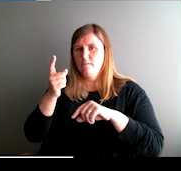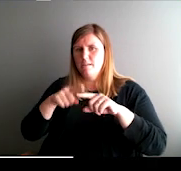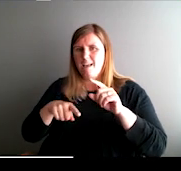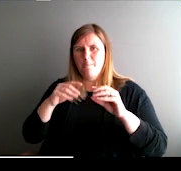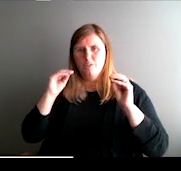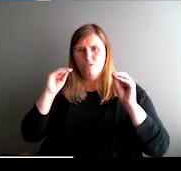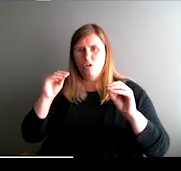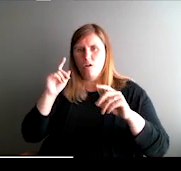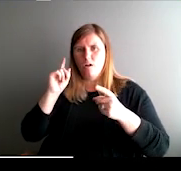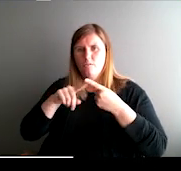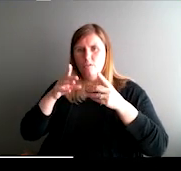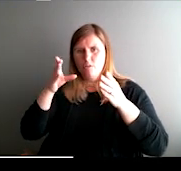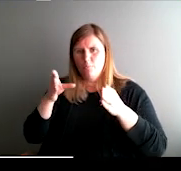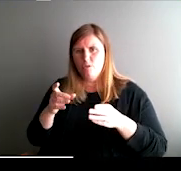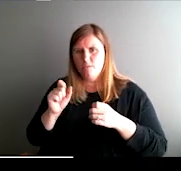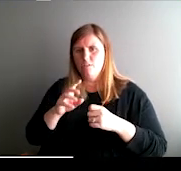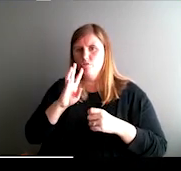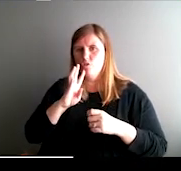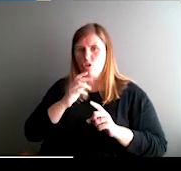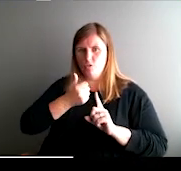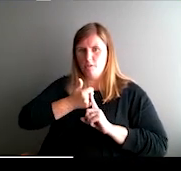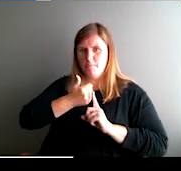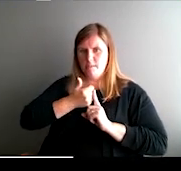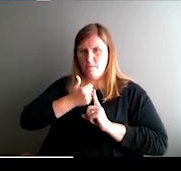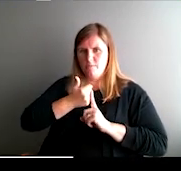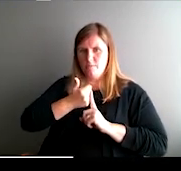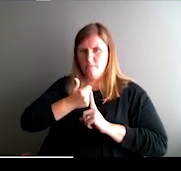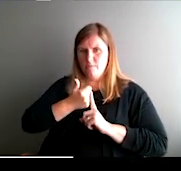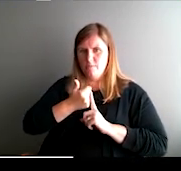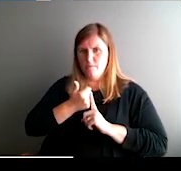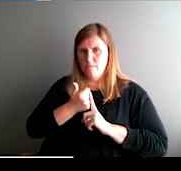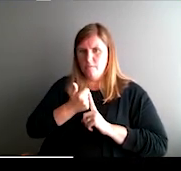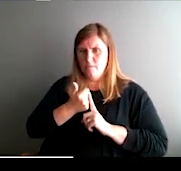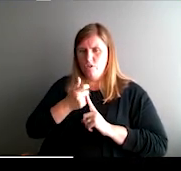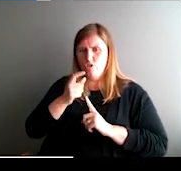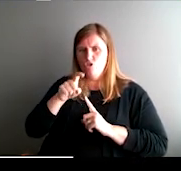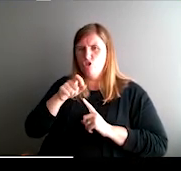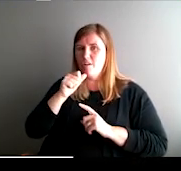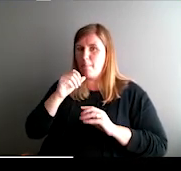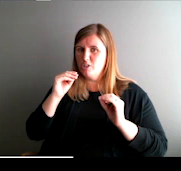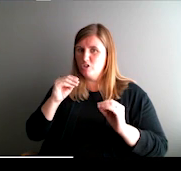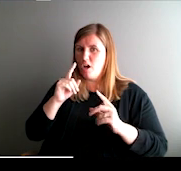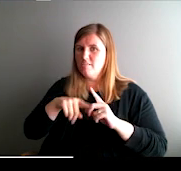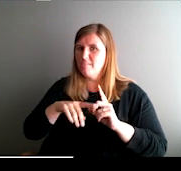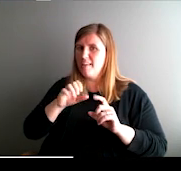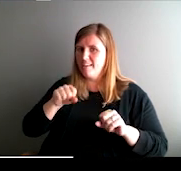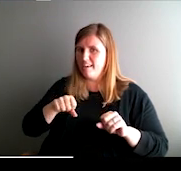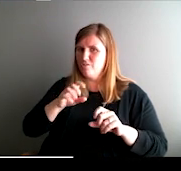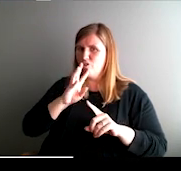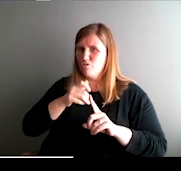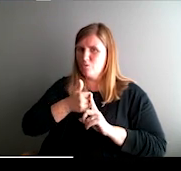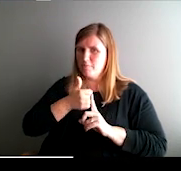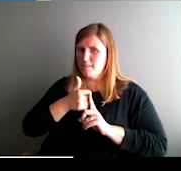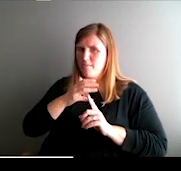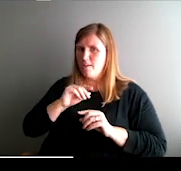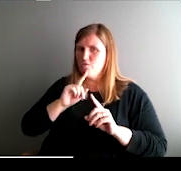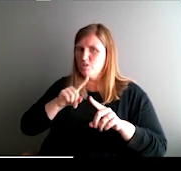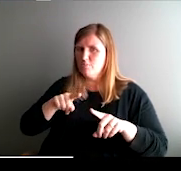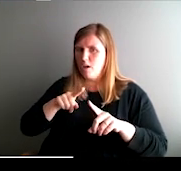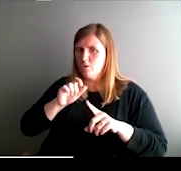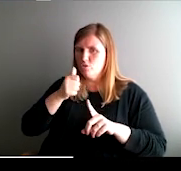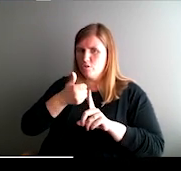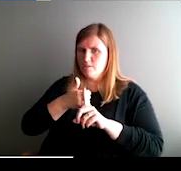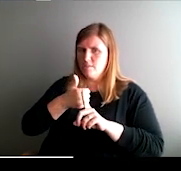taught until the person can talk to themselves. I should say it should not be taught until they can talk to themselves and respond to